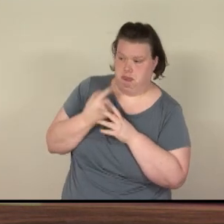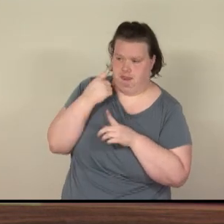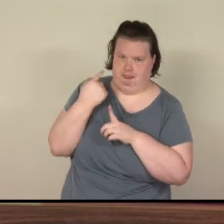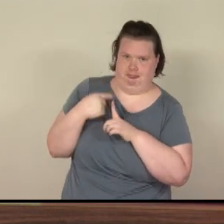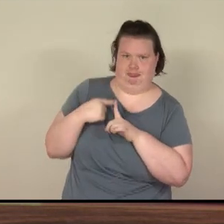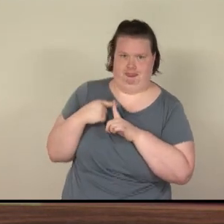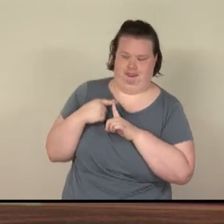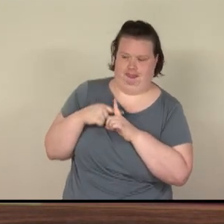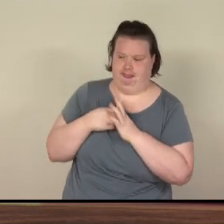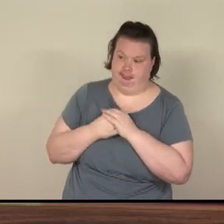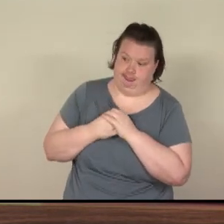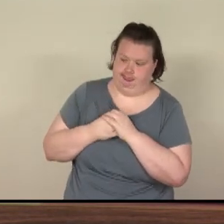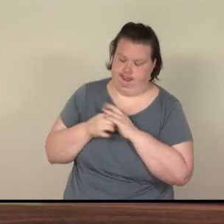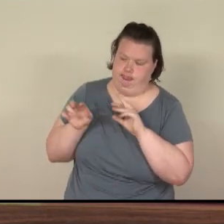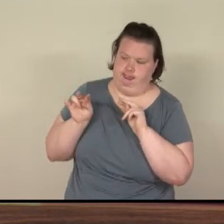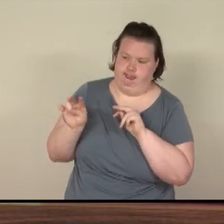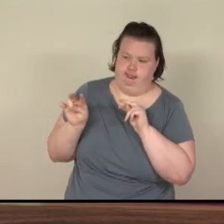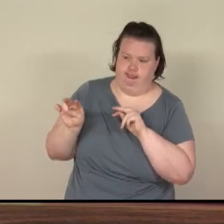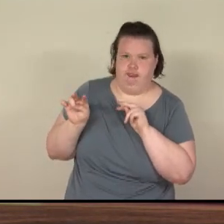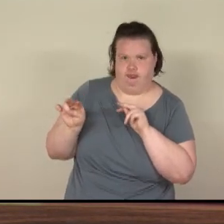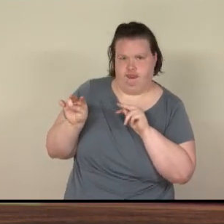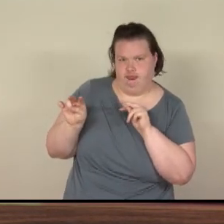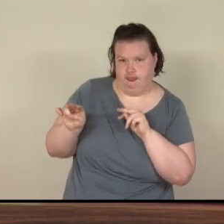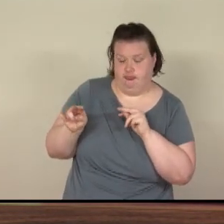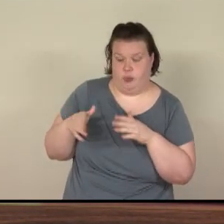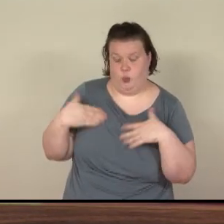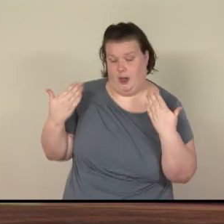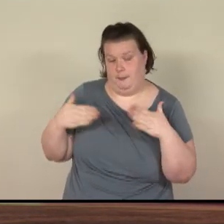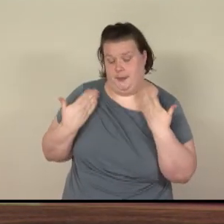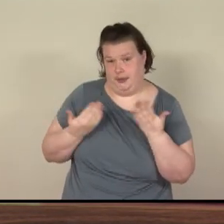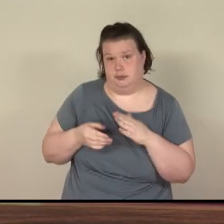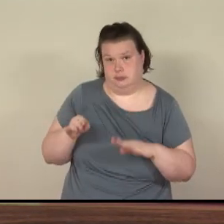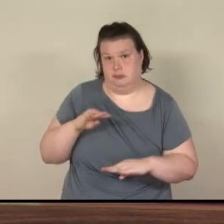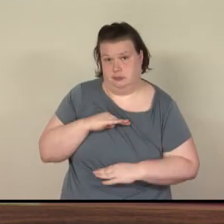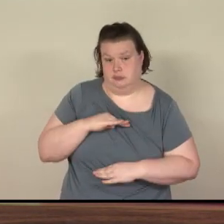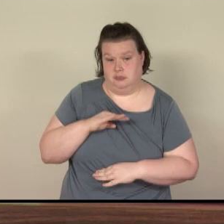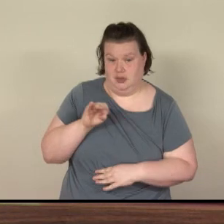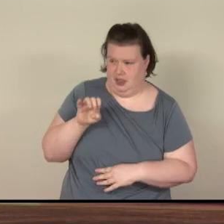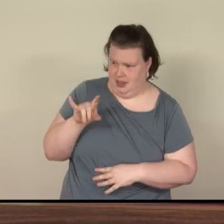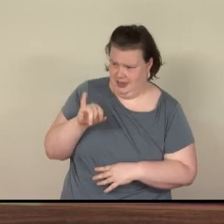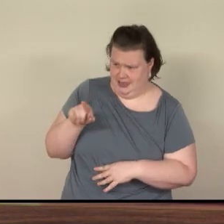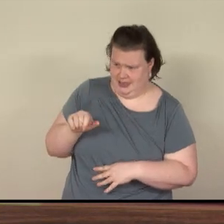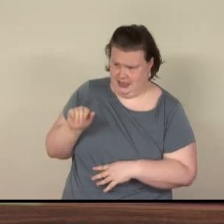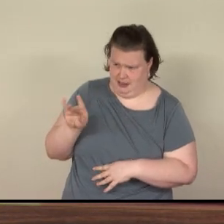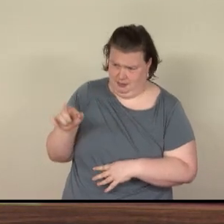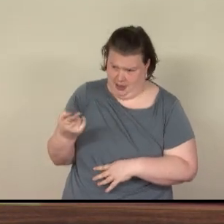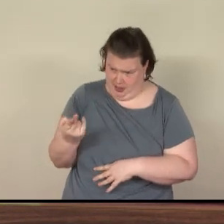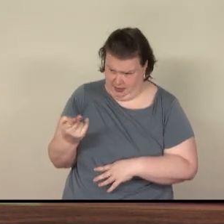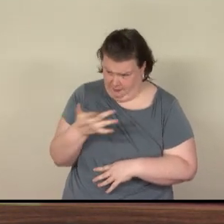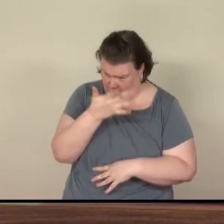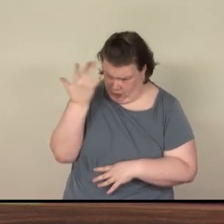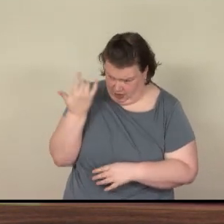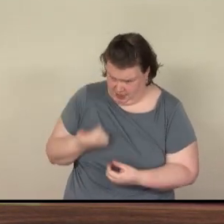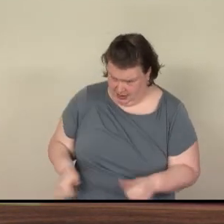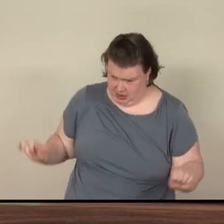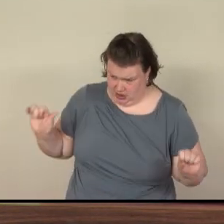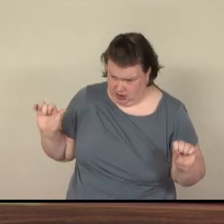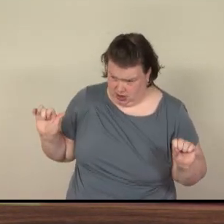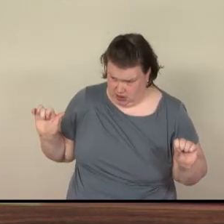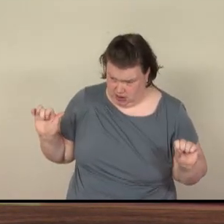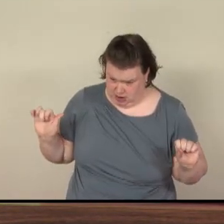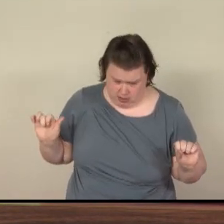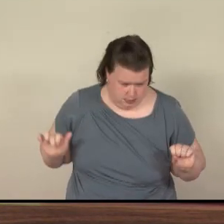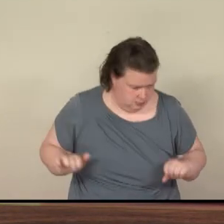we're monitoring those and are pleased. And I'm looking to Elizabeth to see if I've forgotten any other